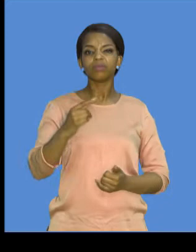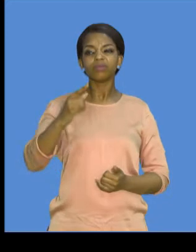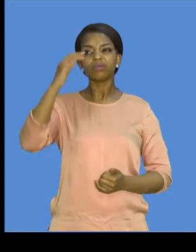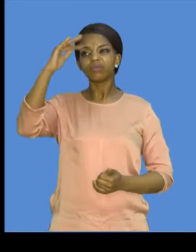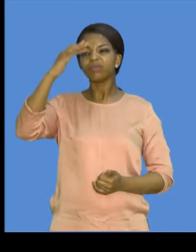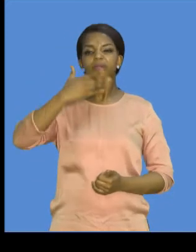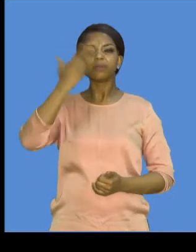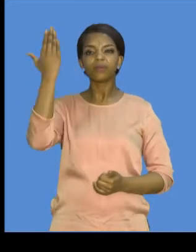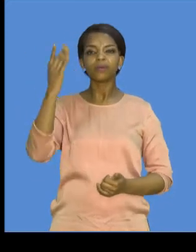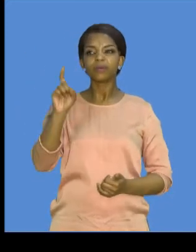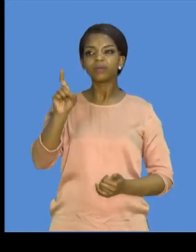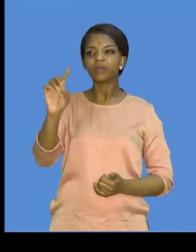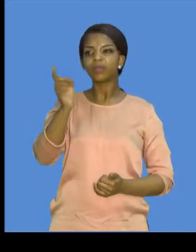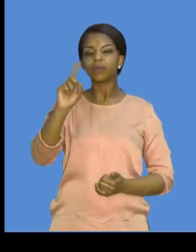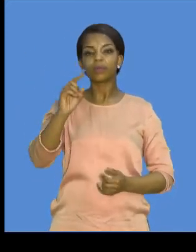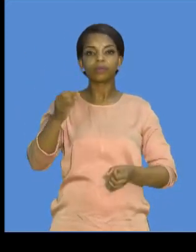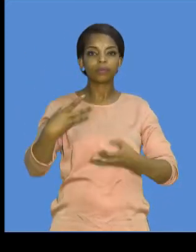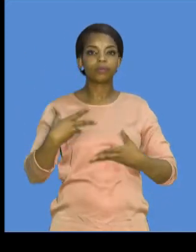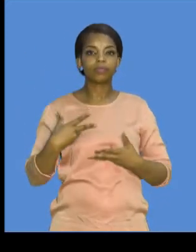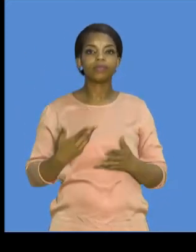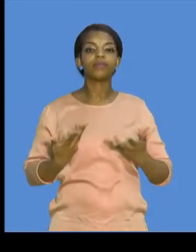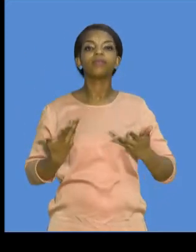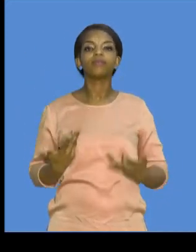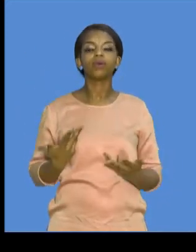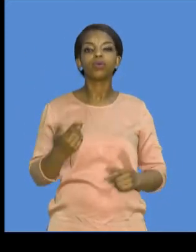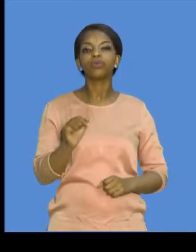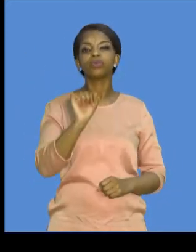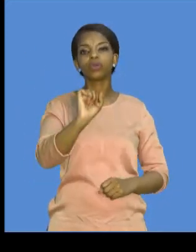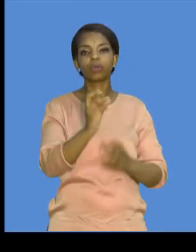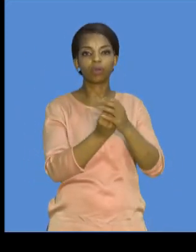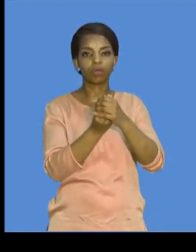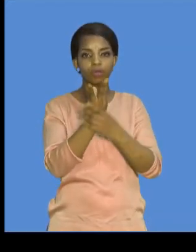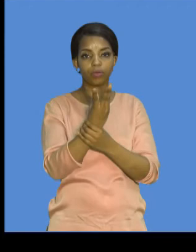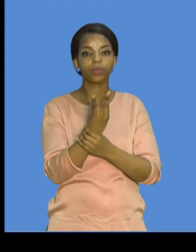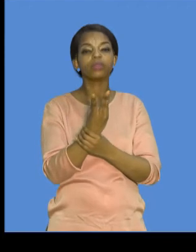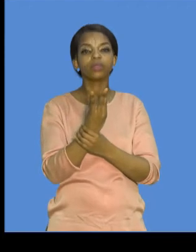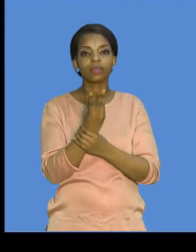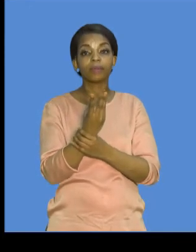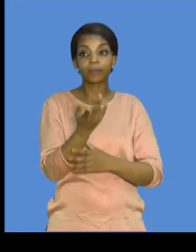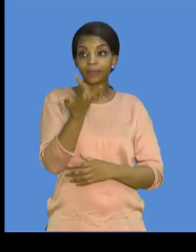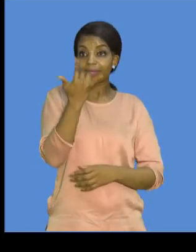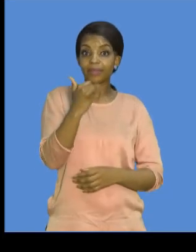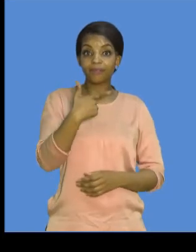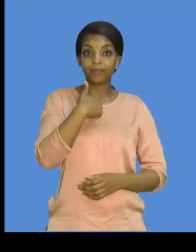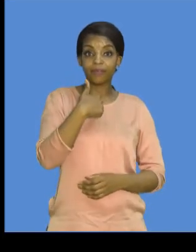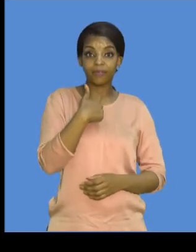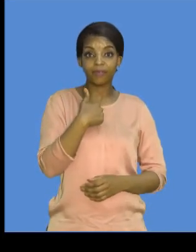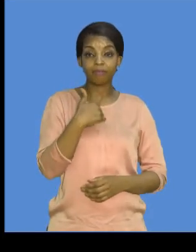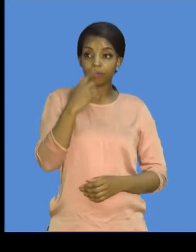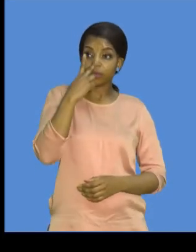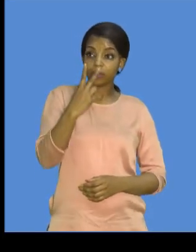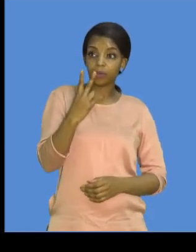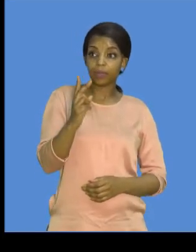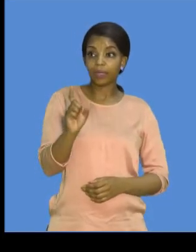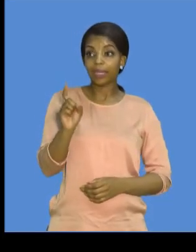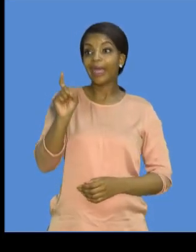looking at in terms of your growth there. And if I was to look at that minus